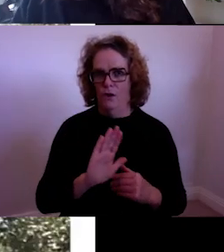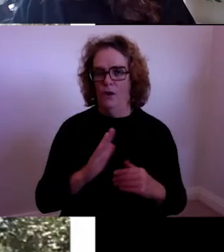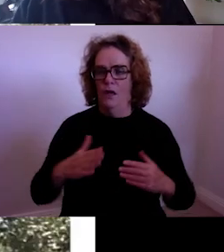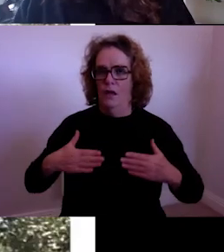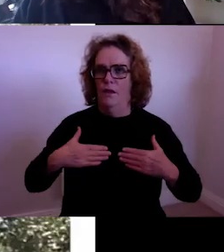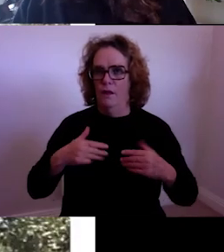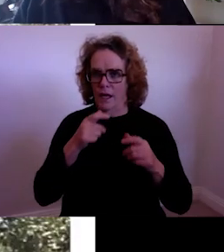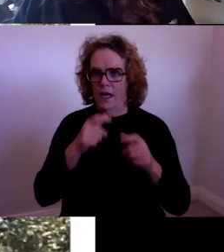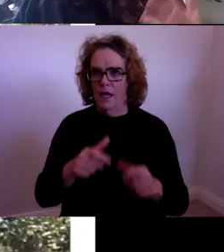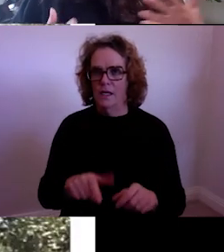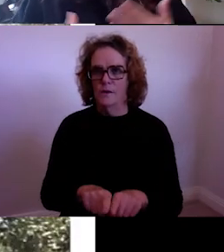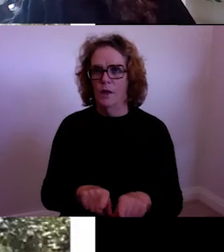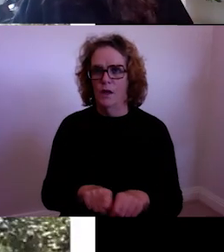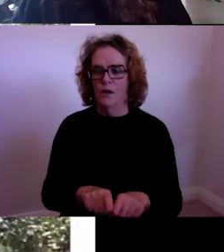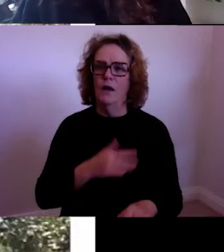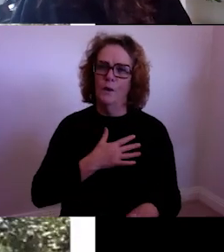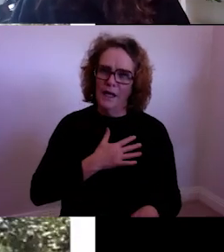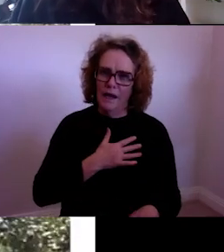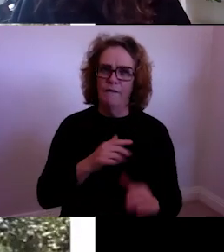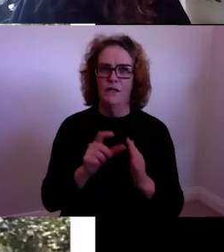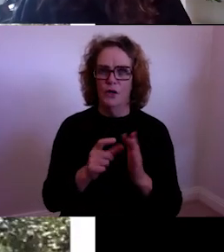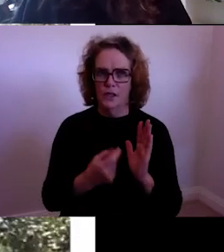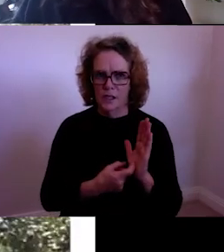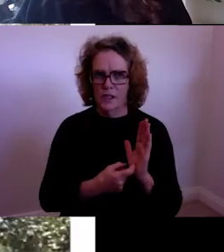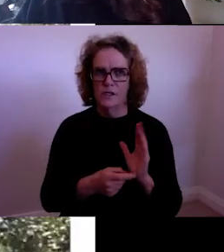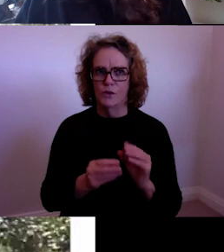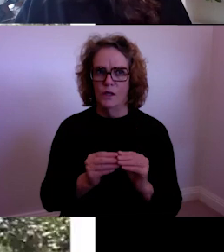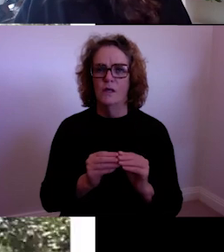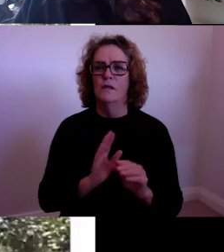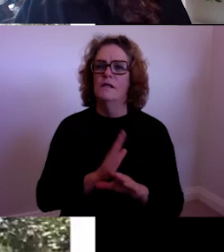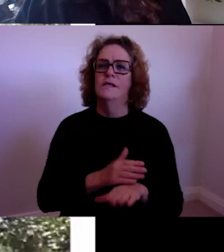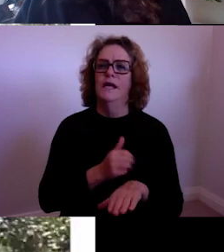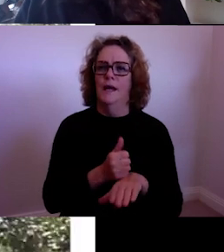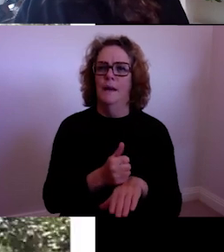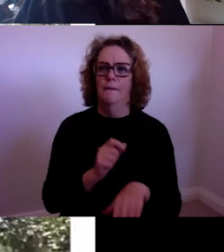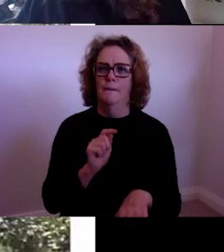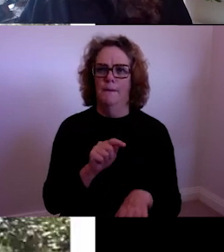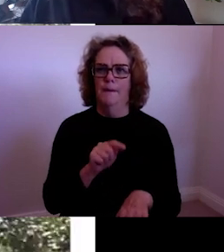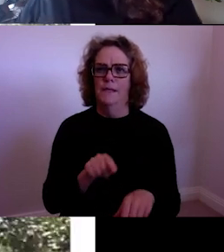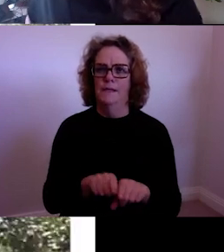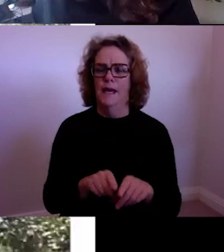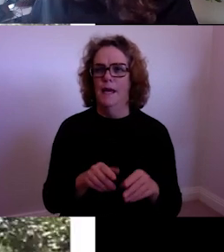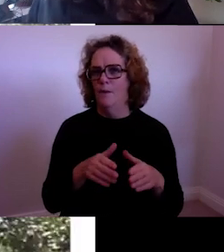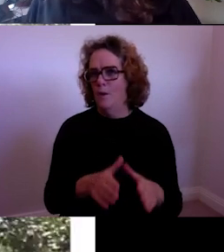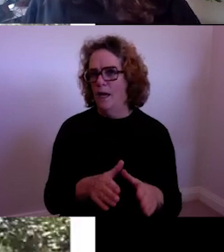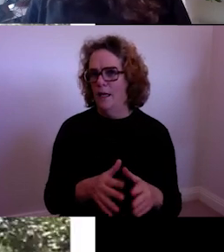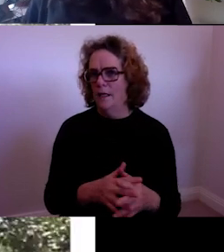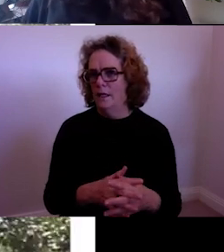I'd really like the doctors to be able to, to be able to implement and Livy